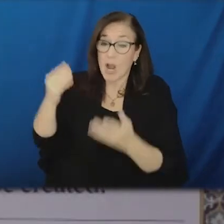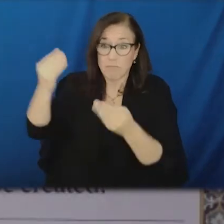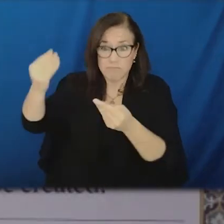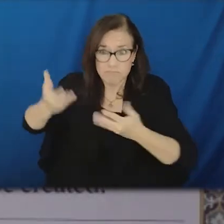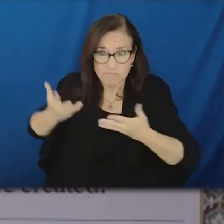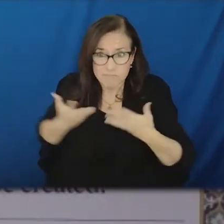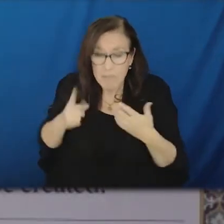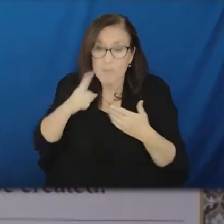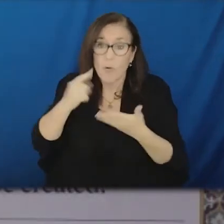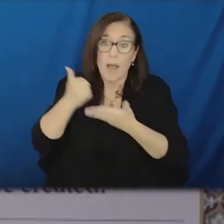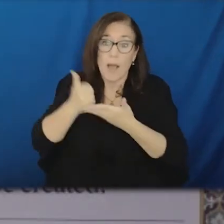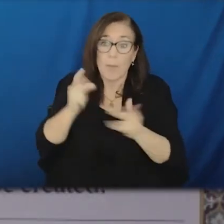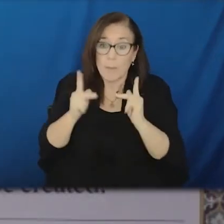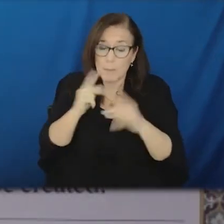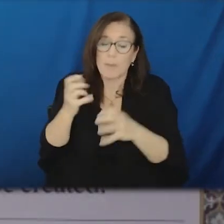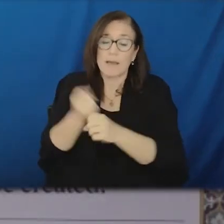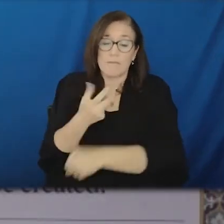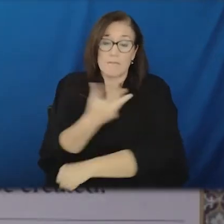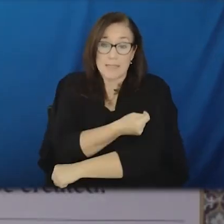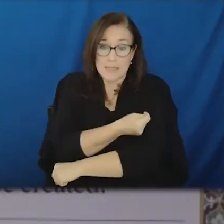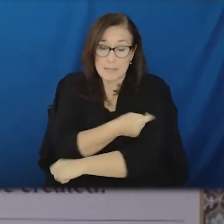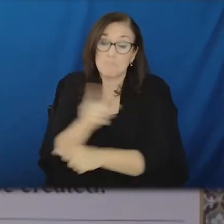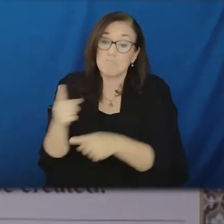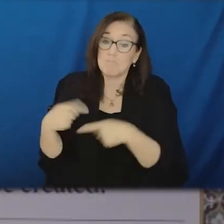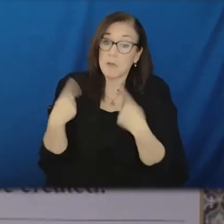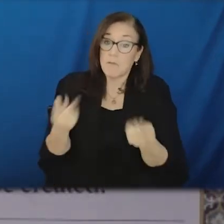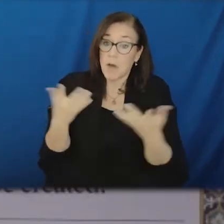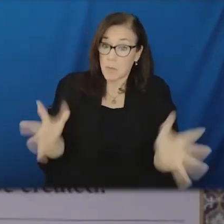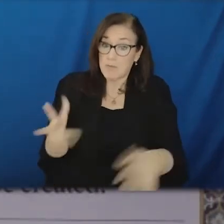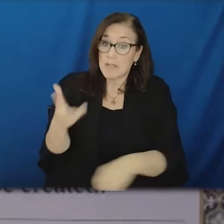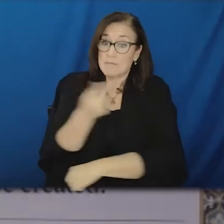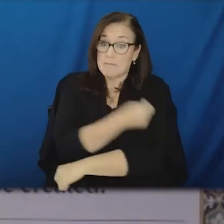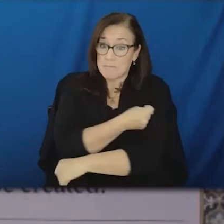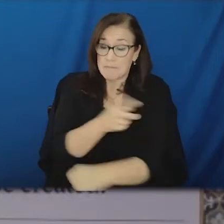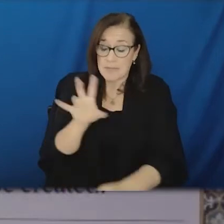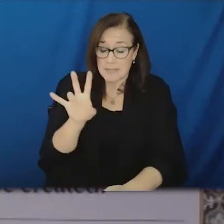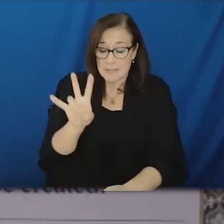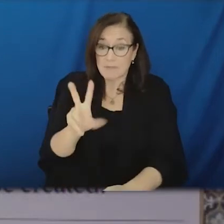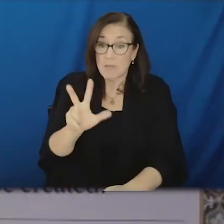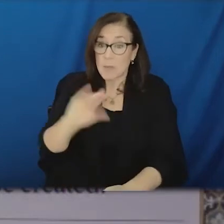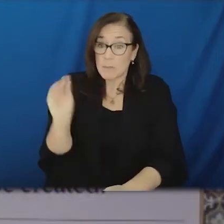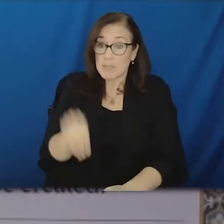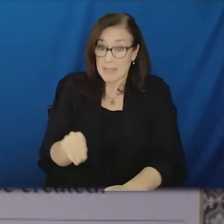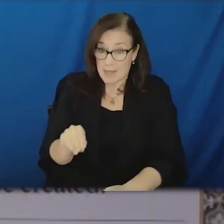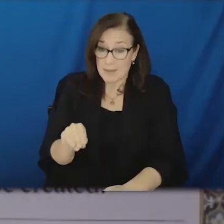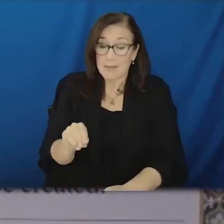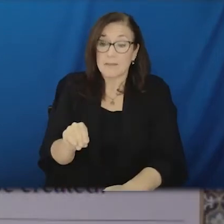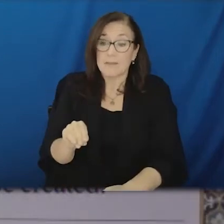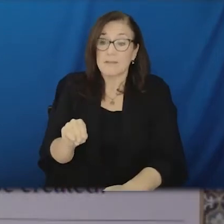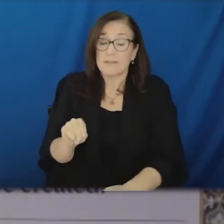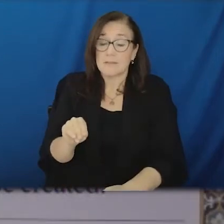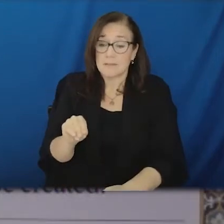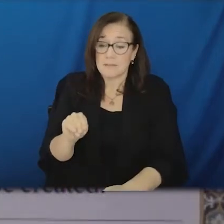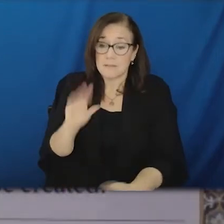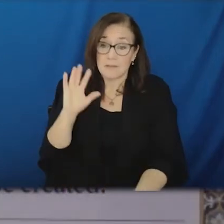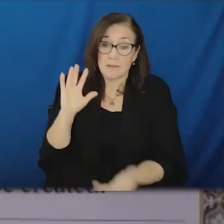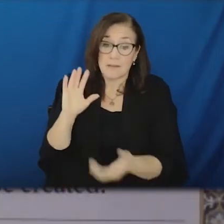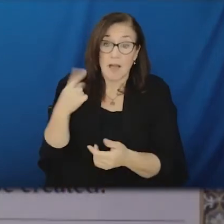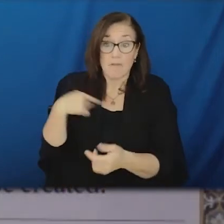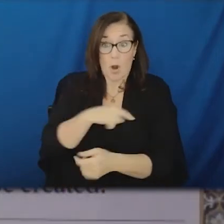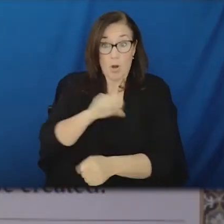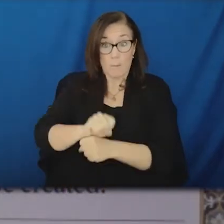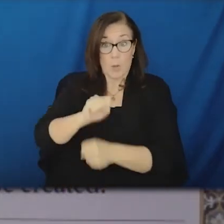in our county. To date, we've been able to vaccinate 73% of our 2,100